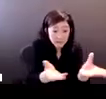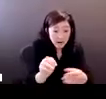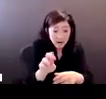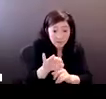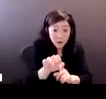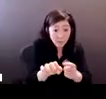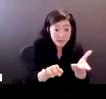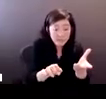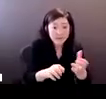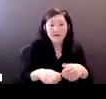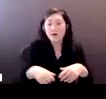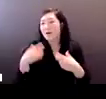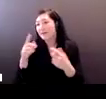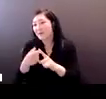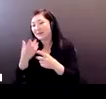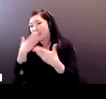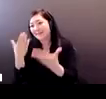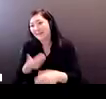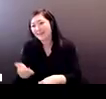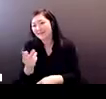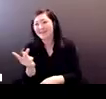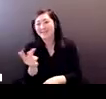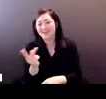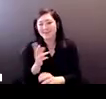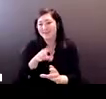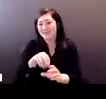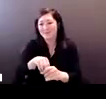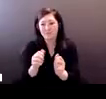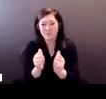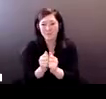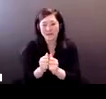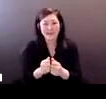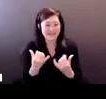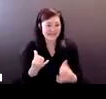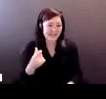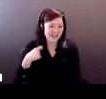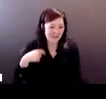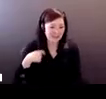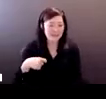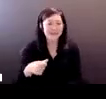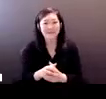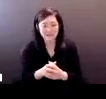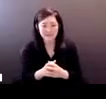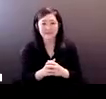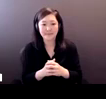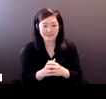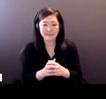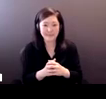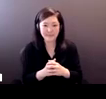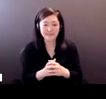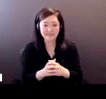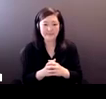Just want to say thank you for inviting us to be part of the symposium. We hope that